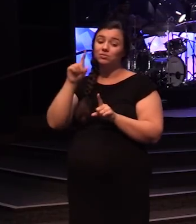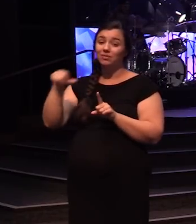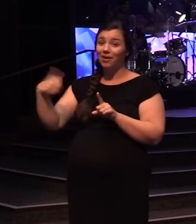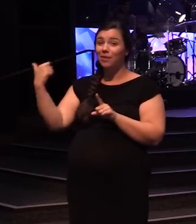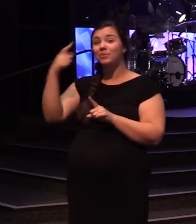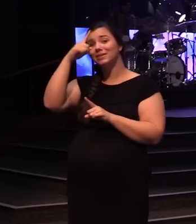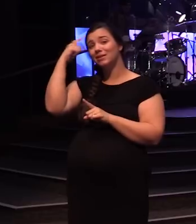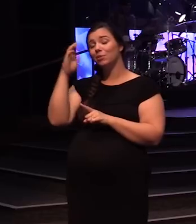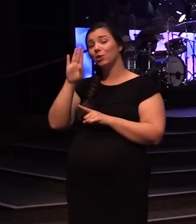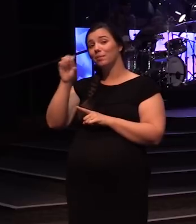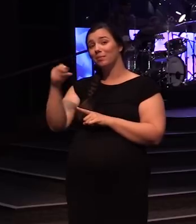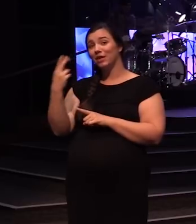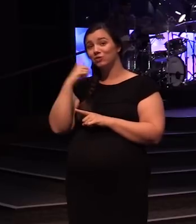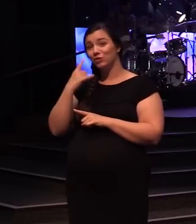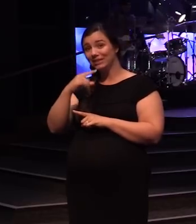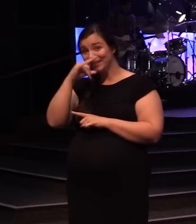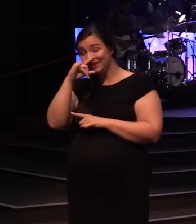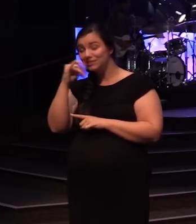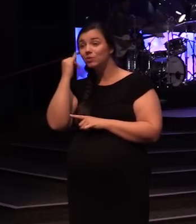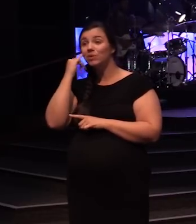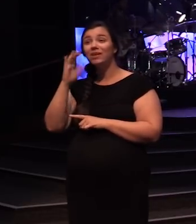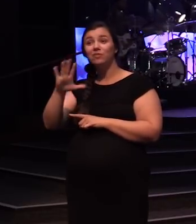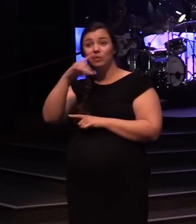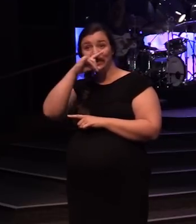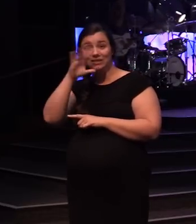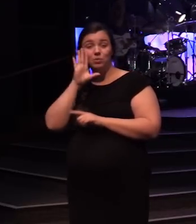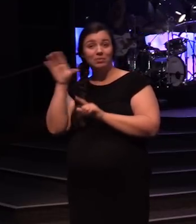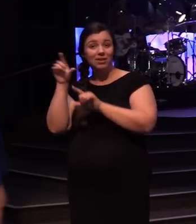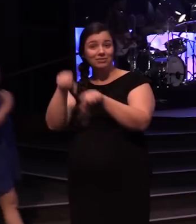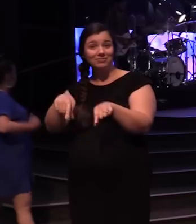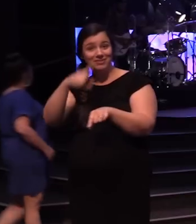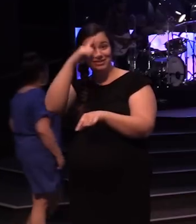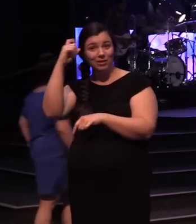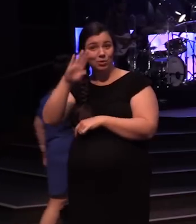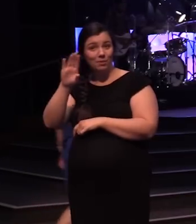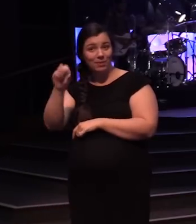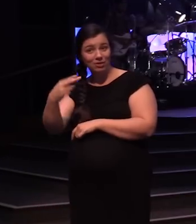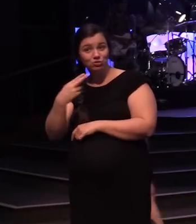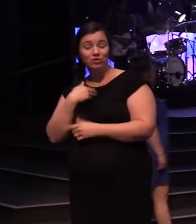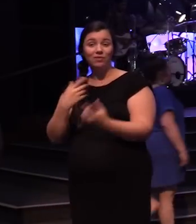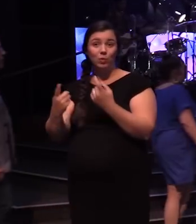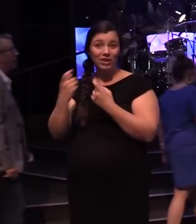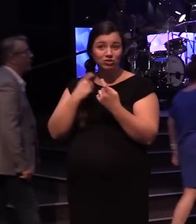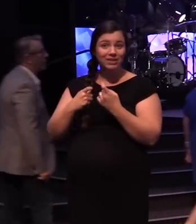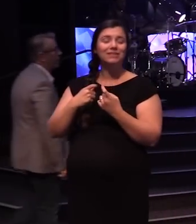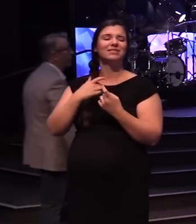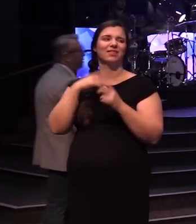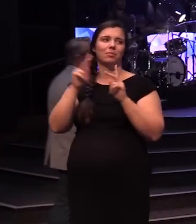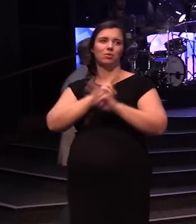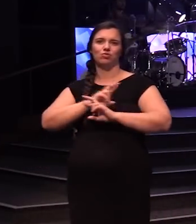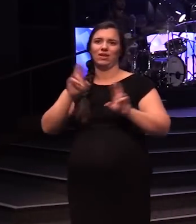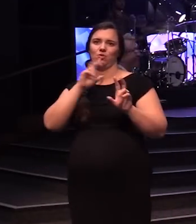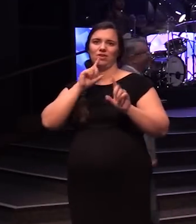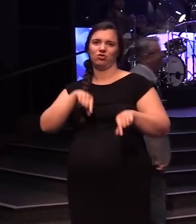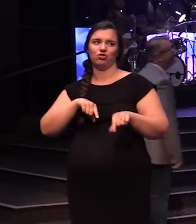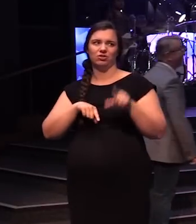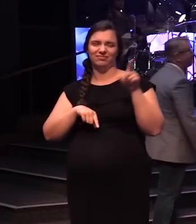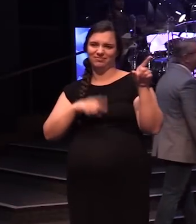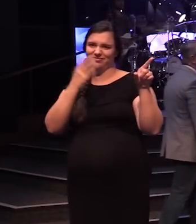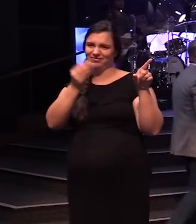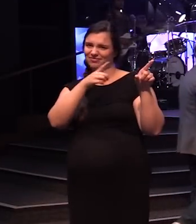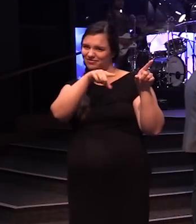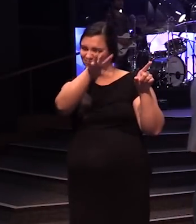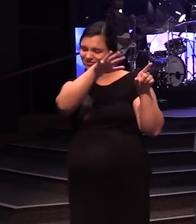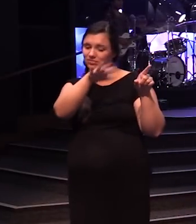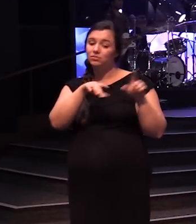Summer Bash coming up, so if your kids are gonna be attending Summer Bash, you have questions, they'd love to answer those for you. And we have